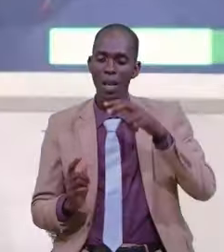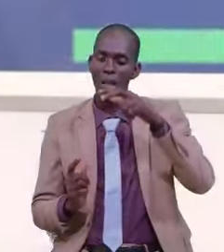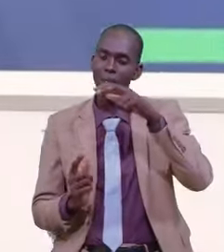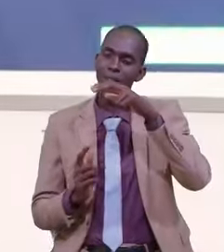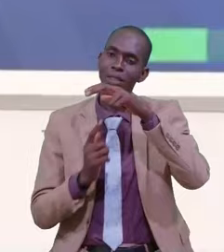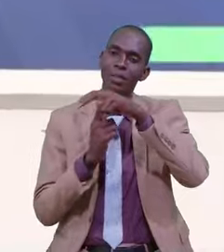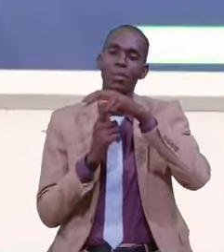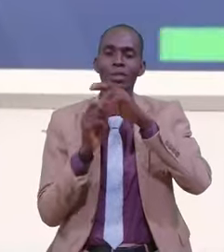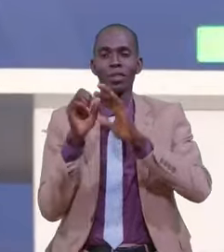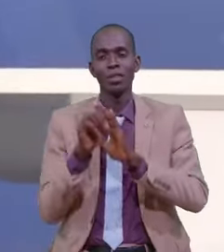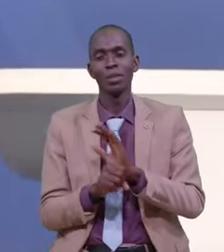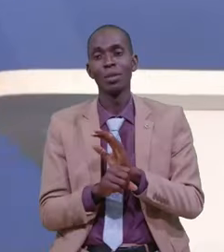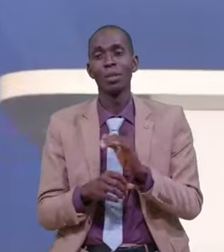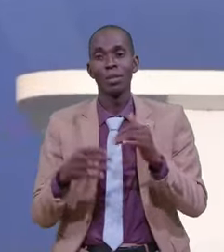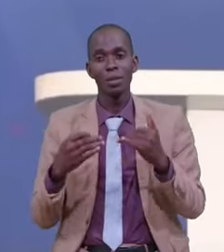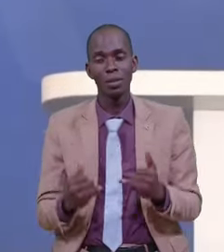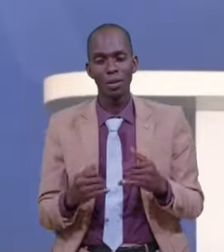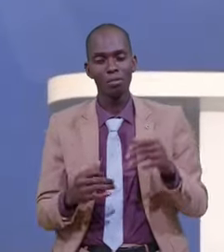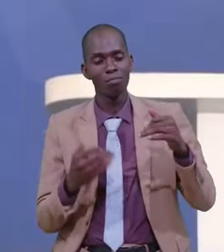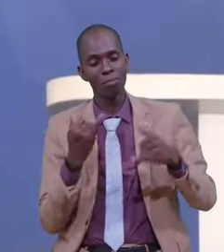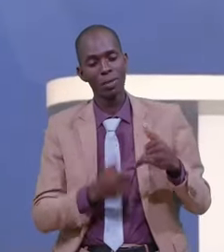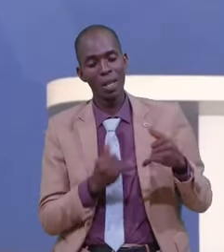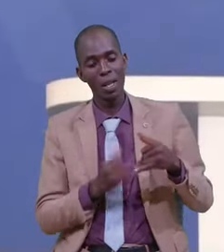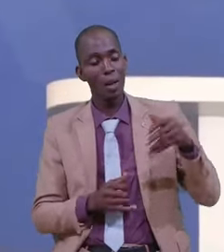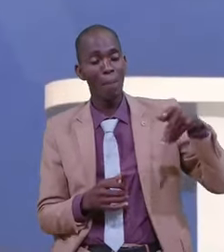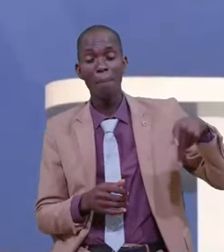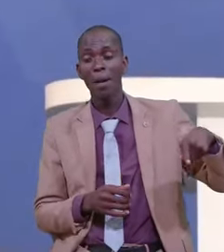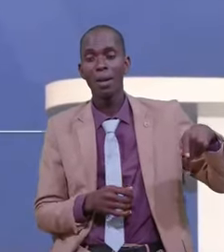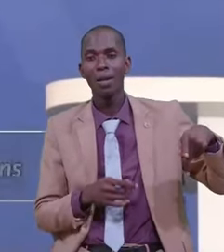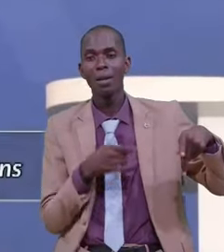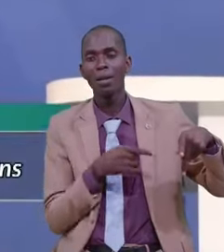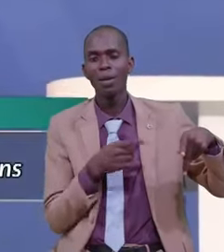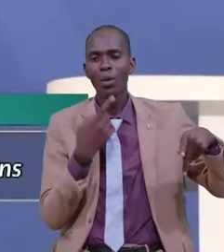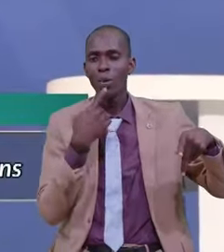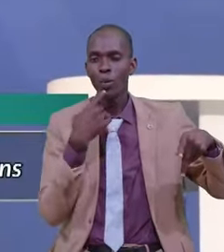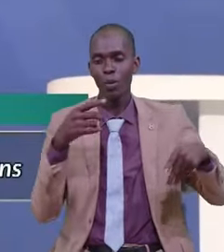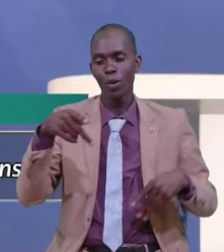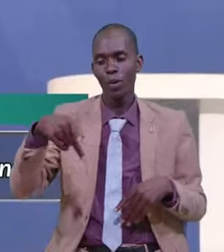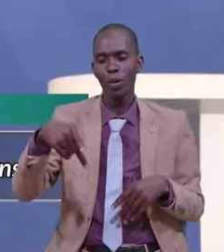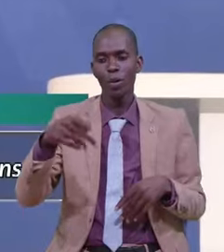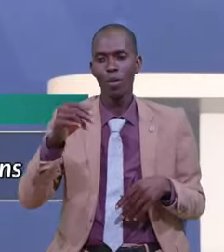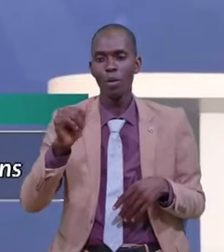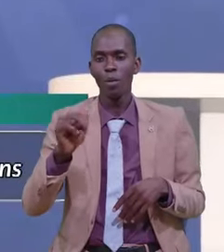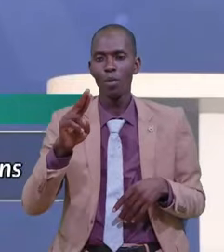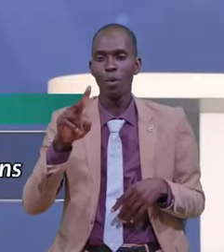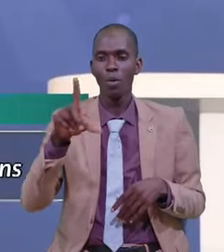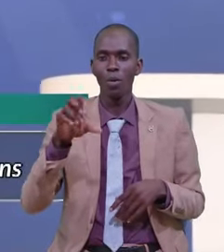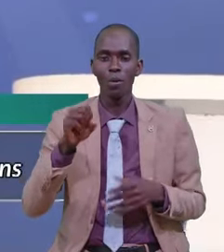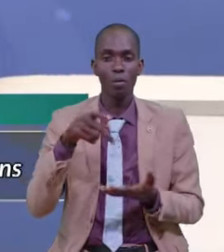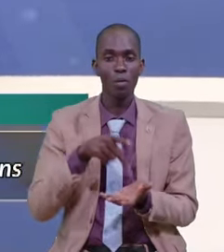Championship. Now we come to the P. Is Paul's persuasive